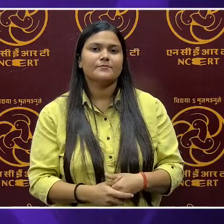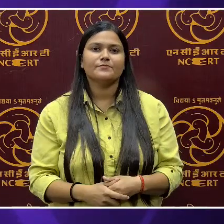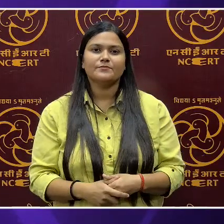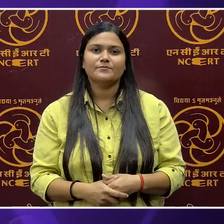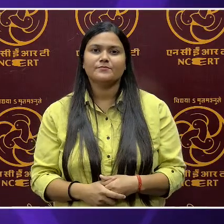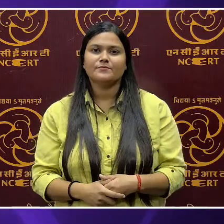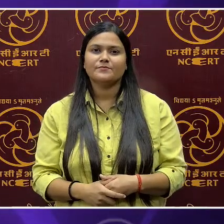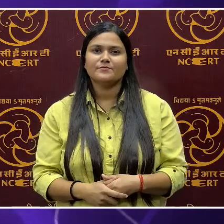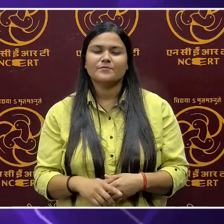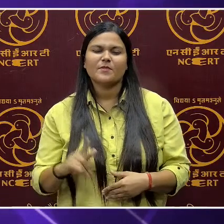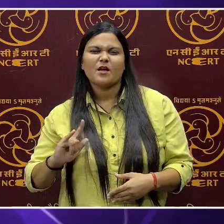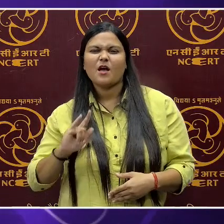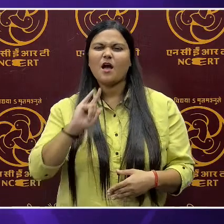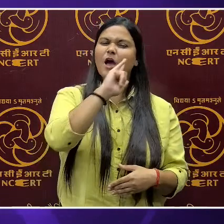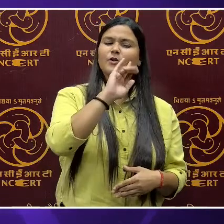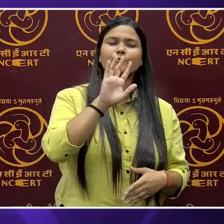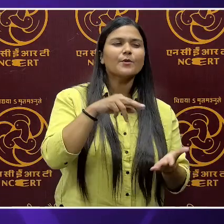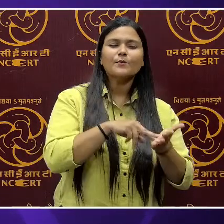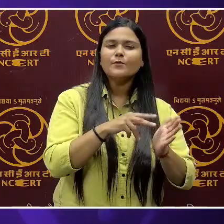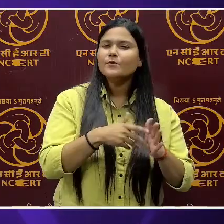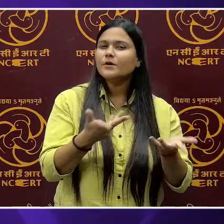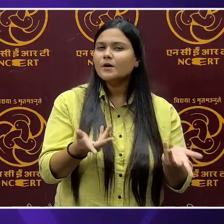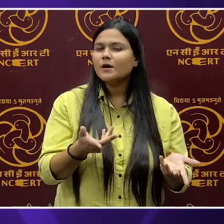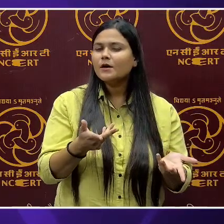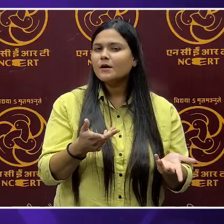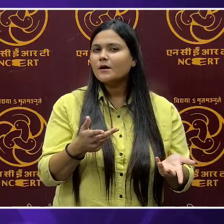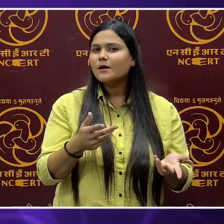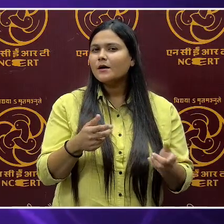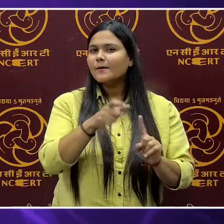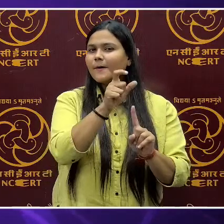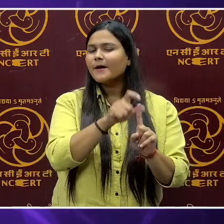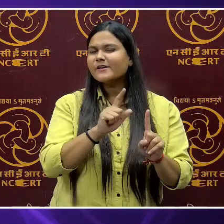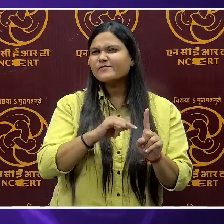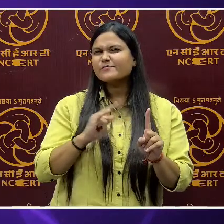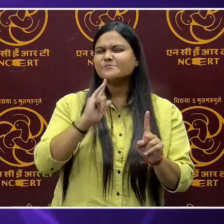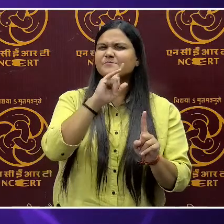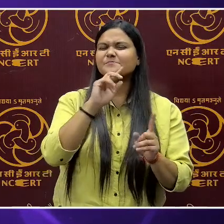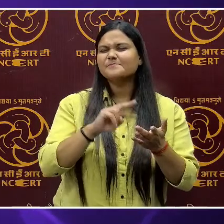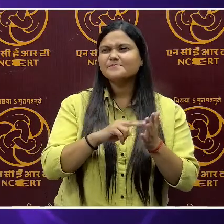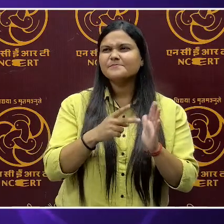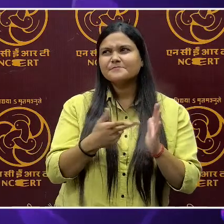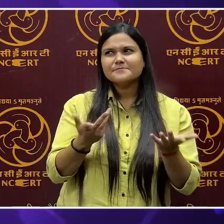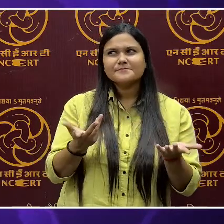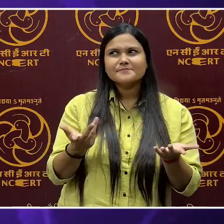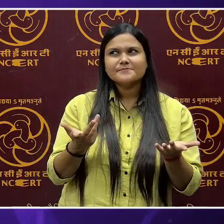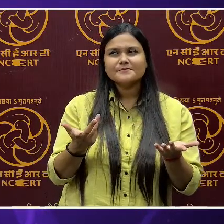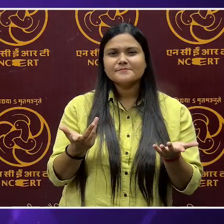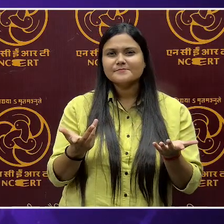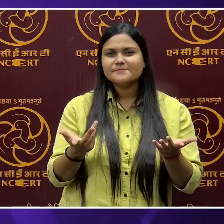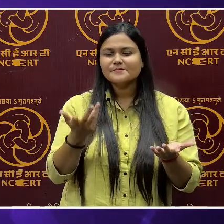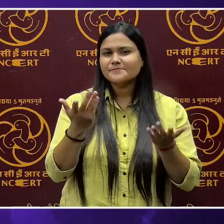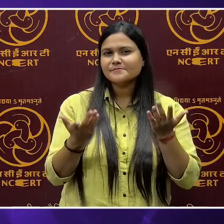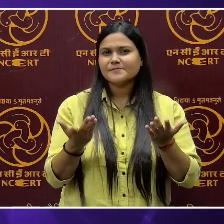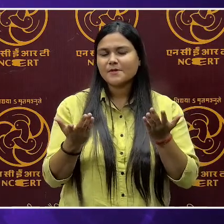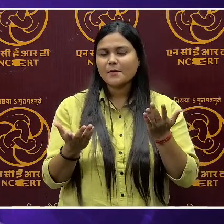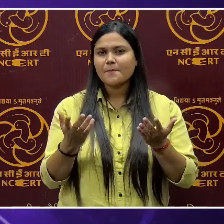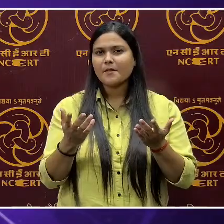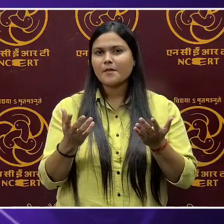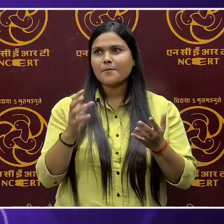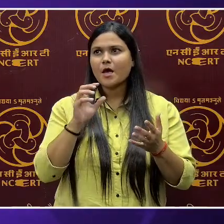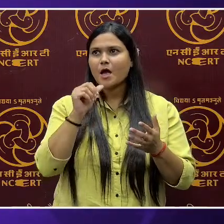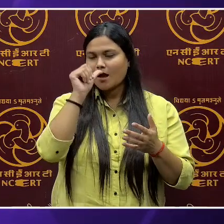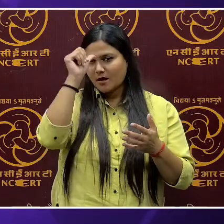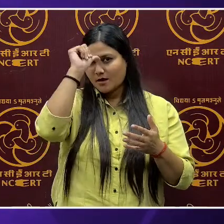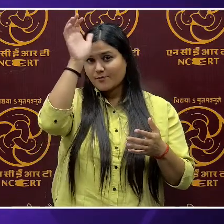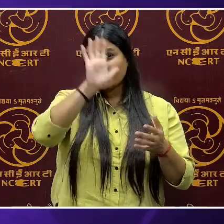the owner of this particular water tank must be in awe of some country, be it